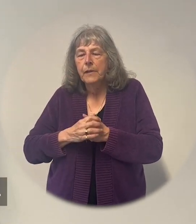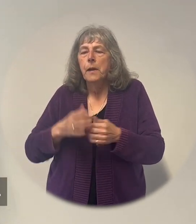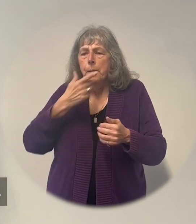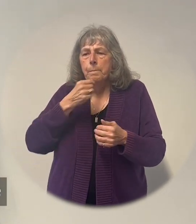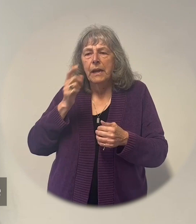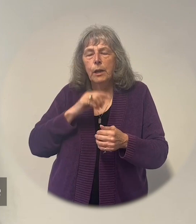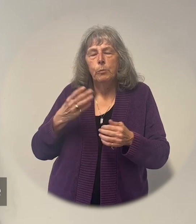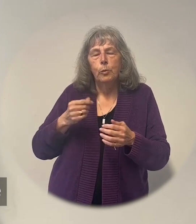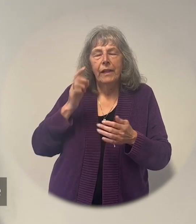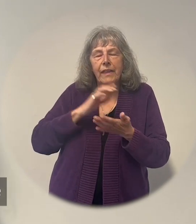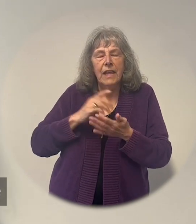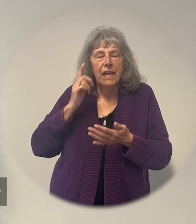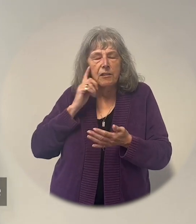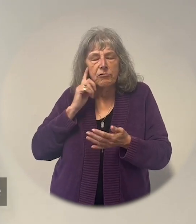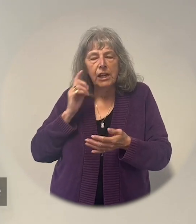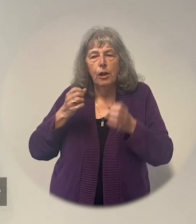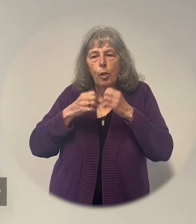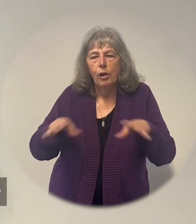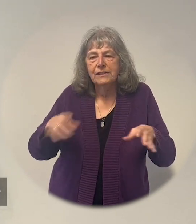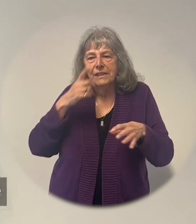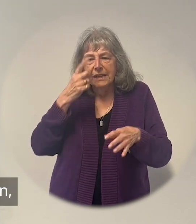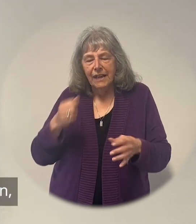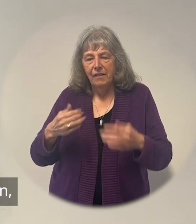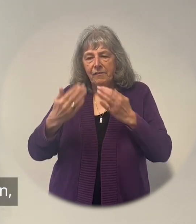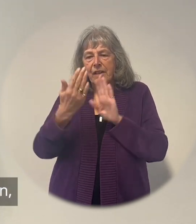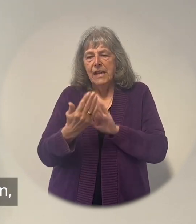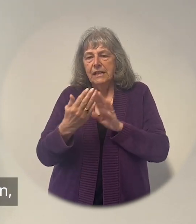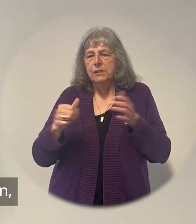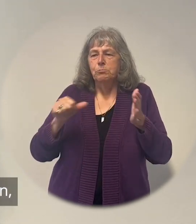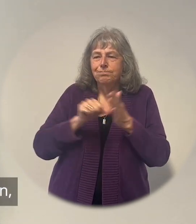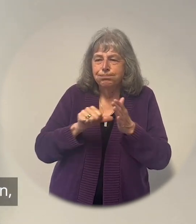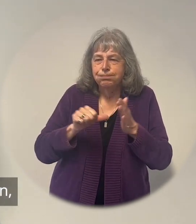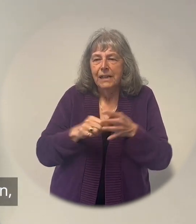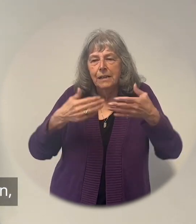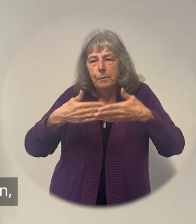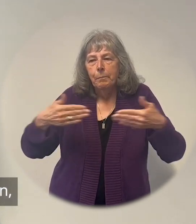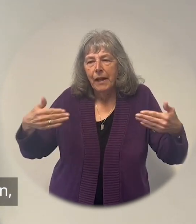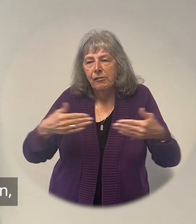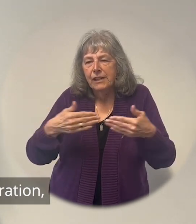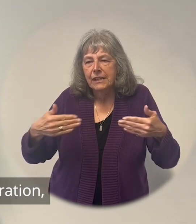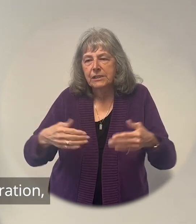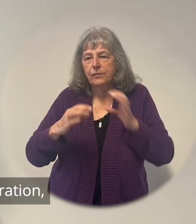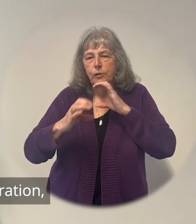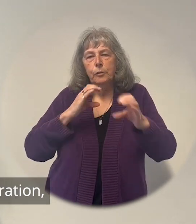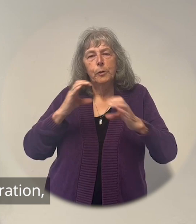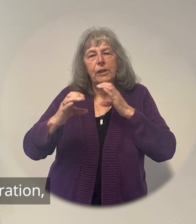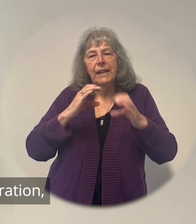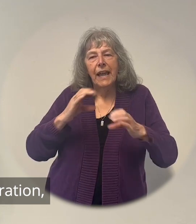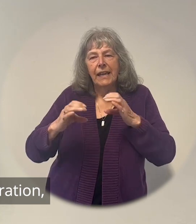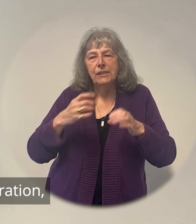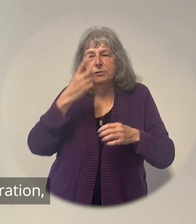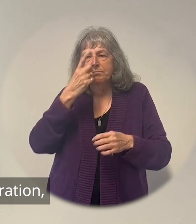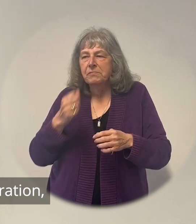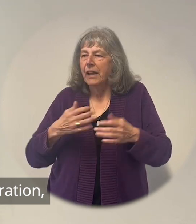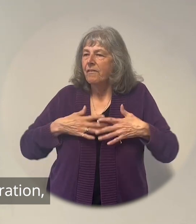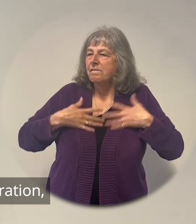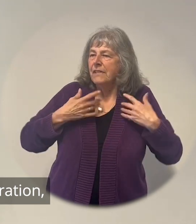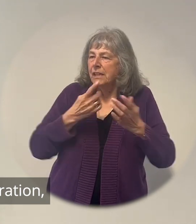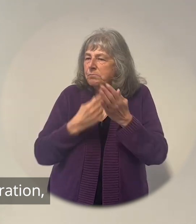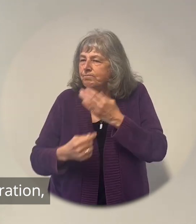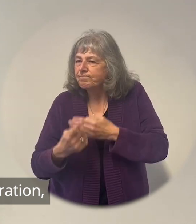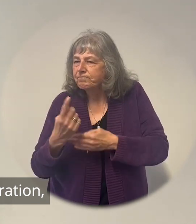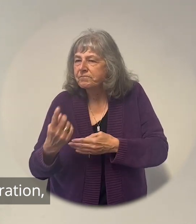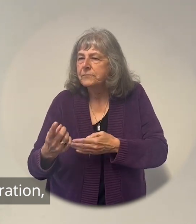People with a hearing loss can face significant barriers to communication and this can lead to social